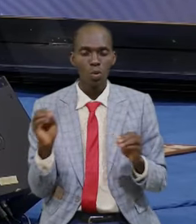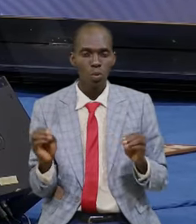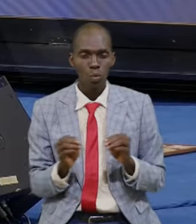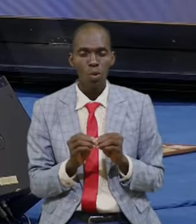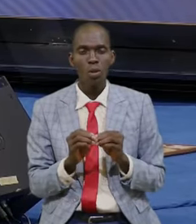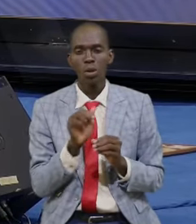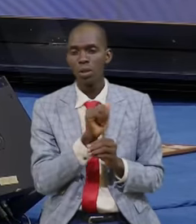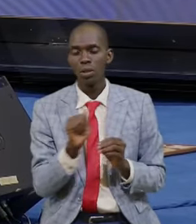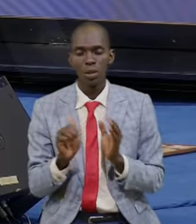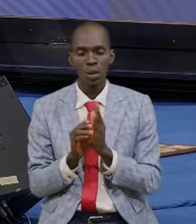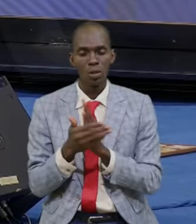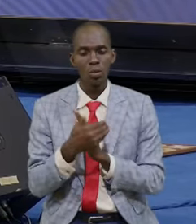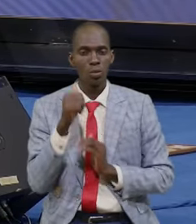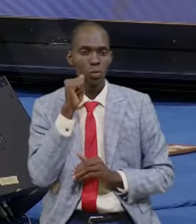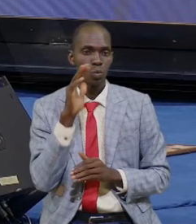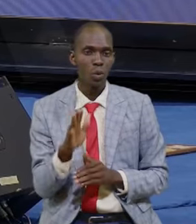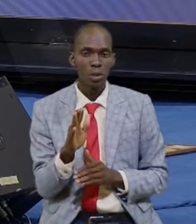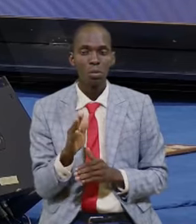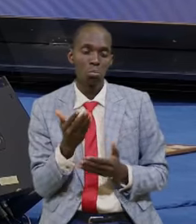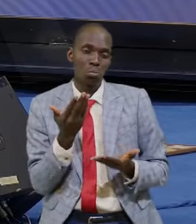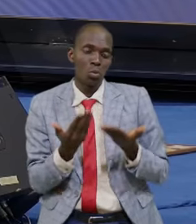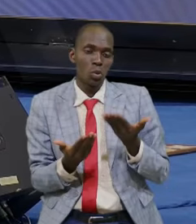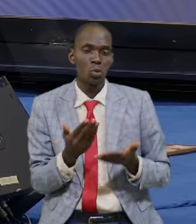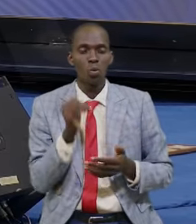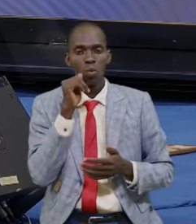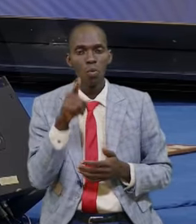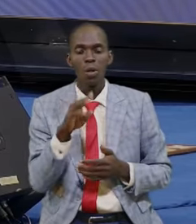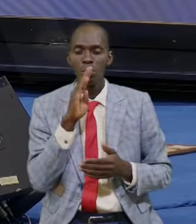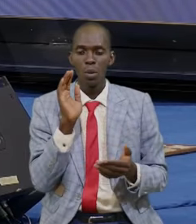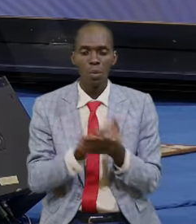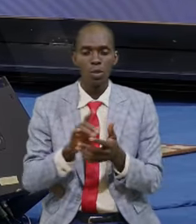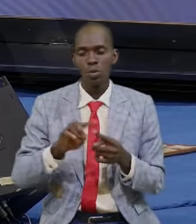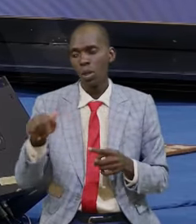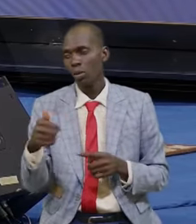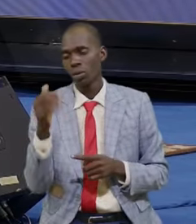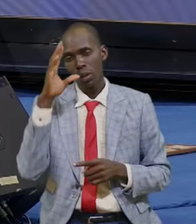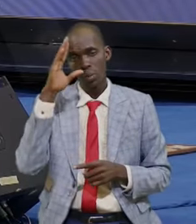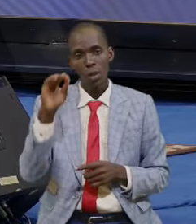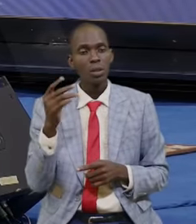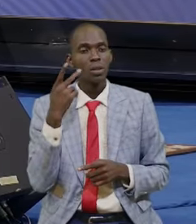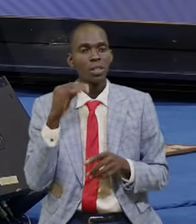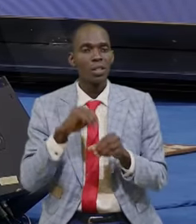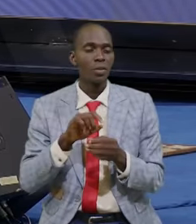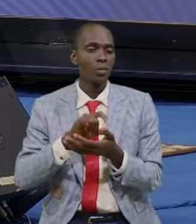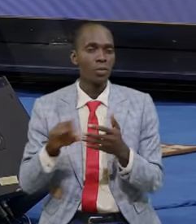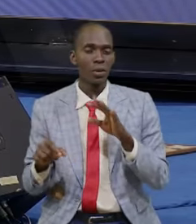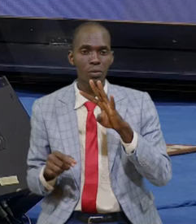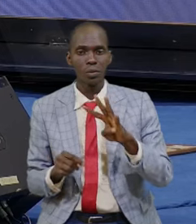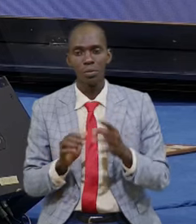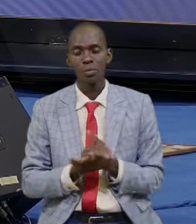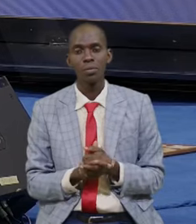adulteress, though she be married to another man. Verse 4. In verse 4, we're looking at, it